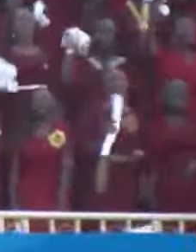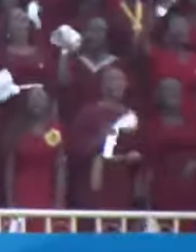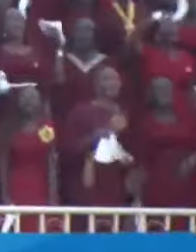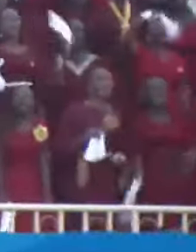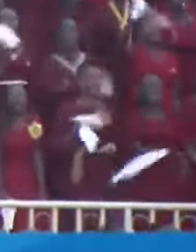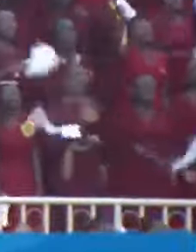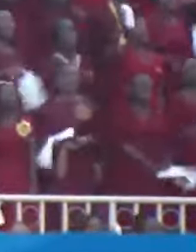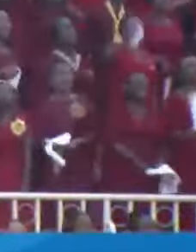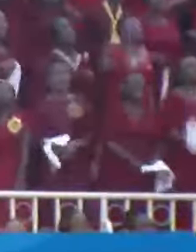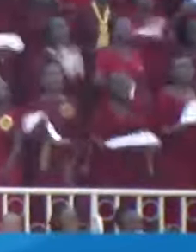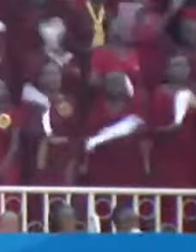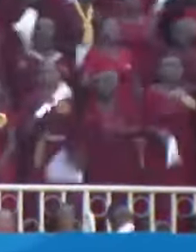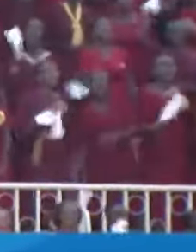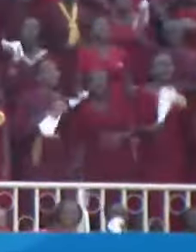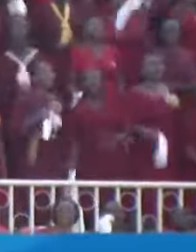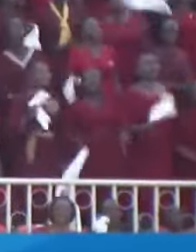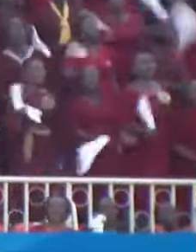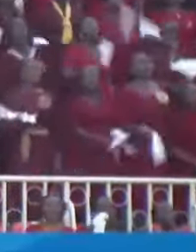Jesus